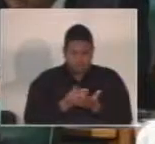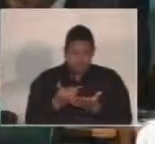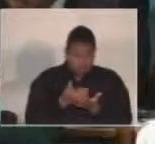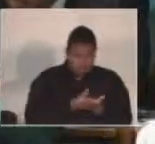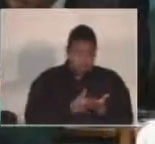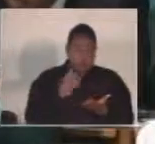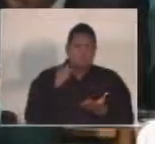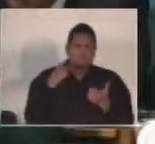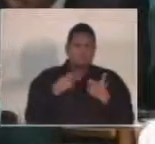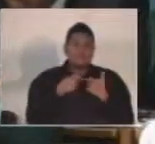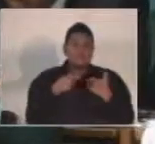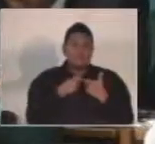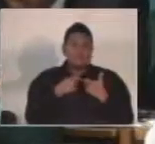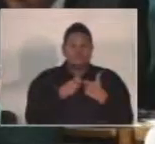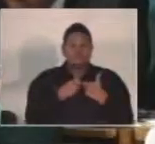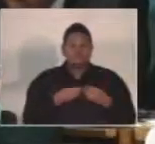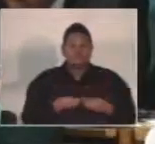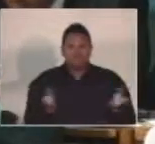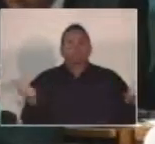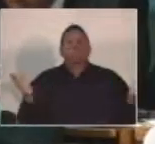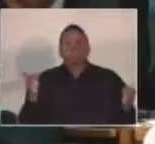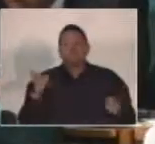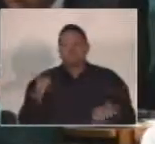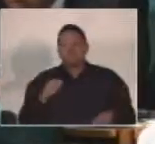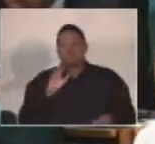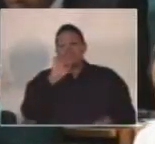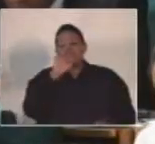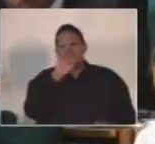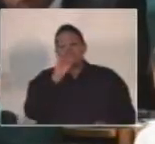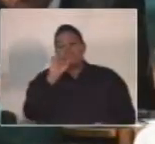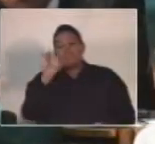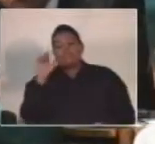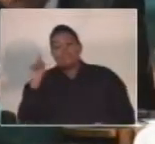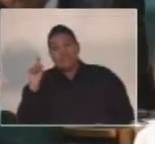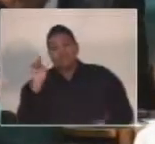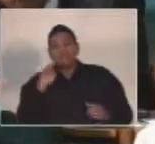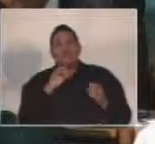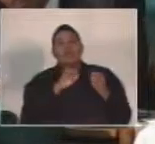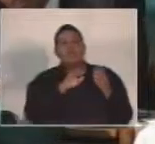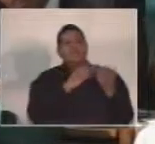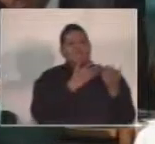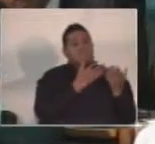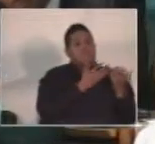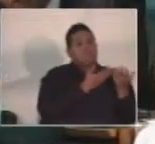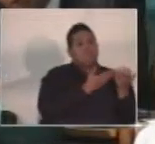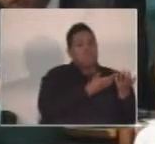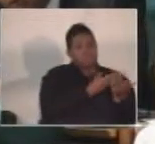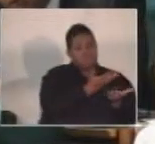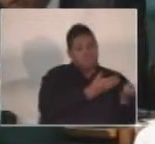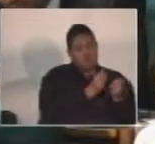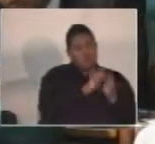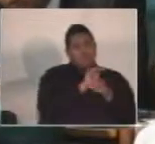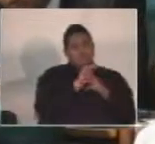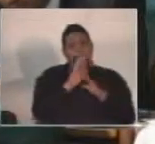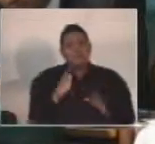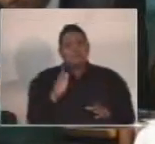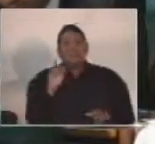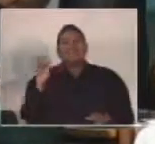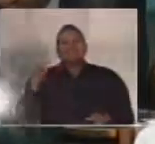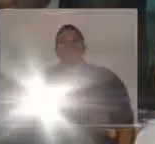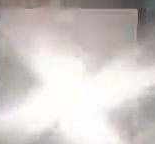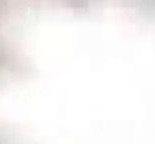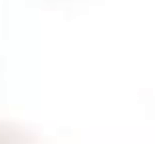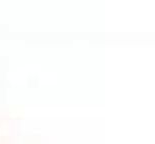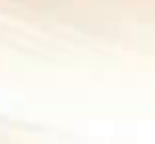generating capacity, the ESET may consult with the Minister as the need